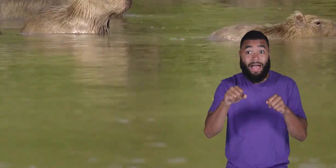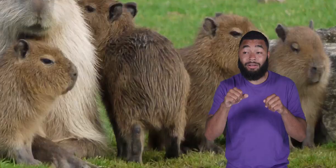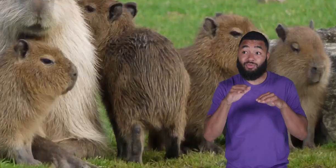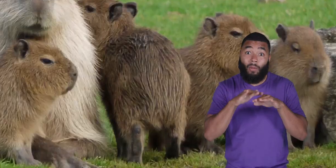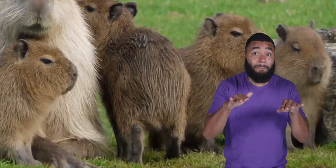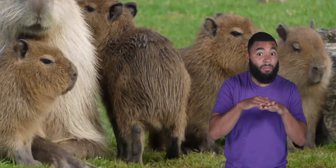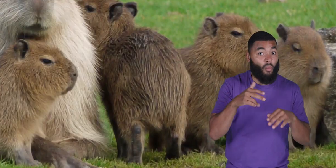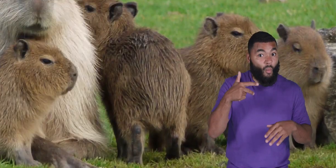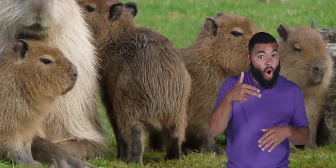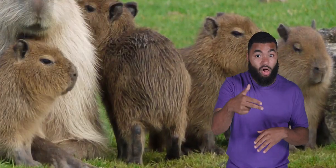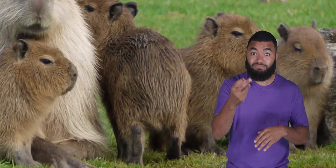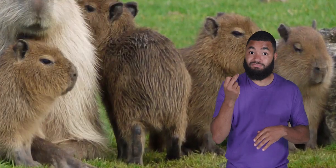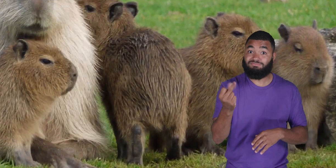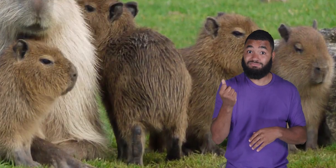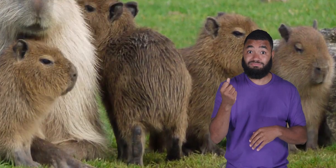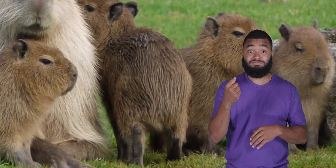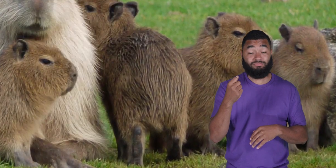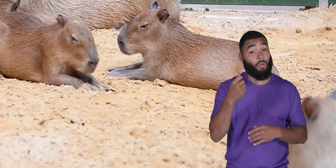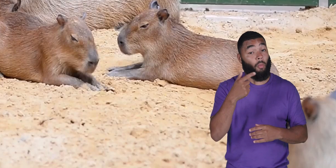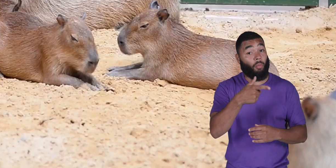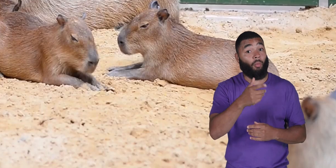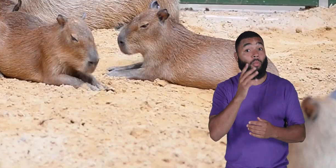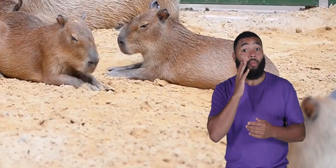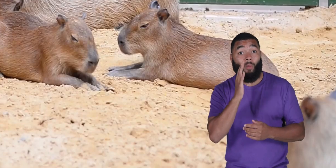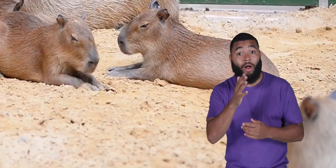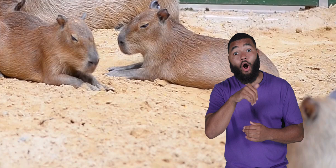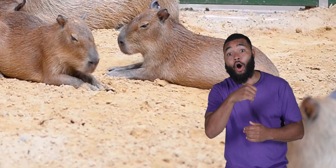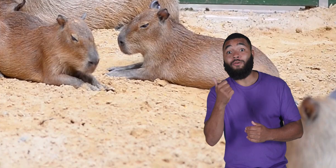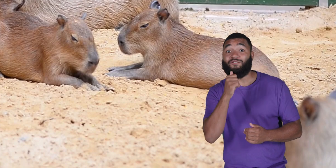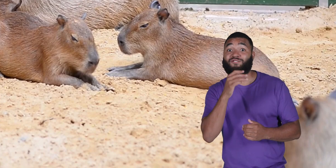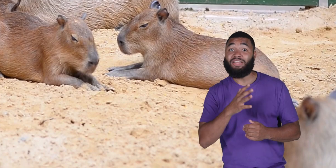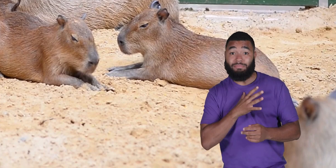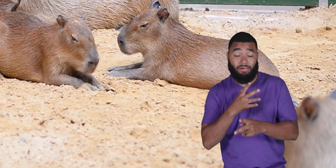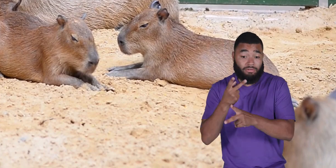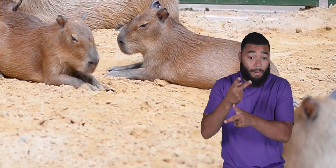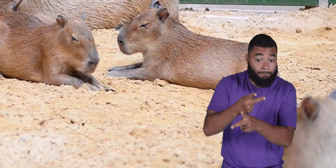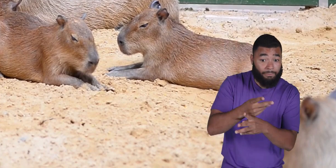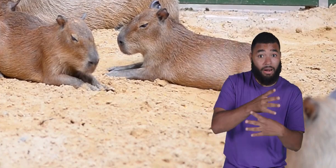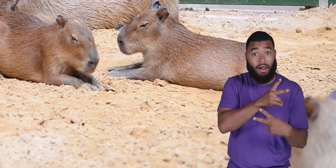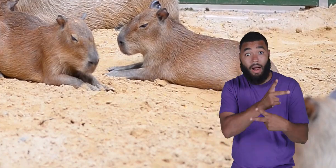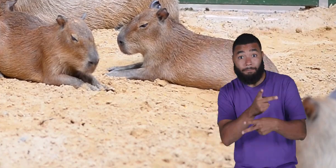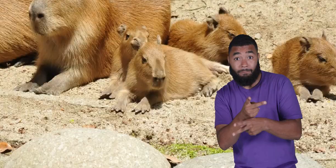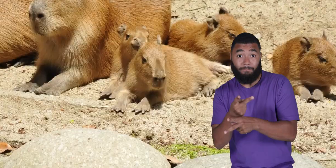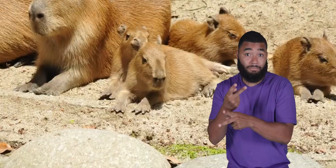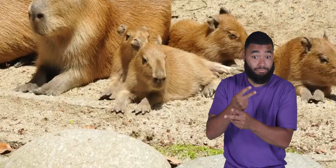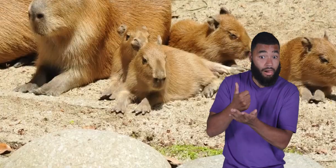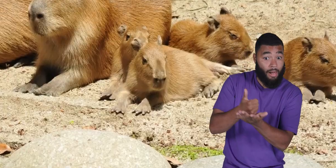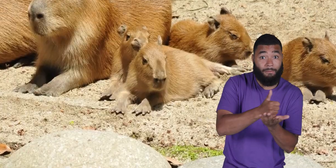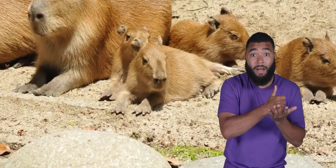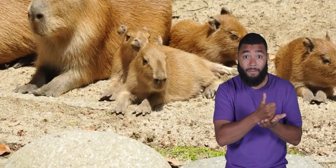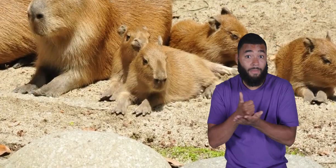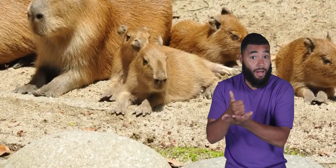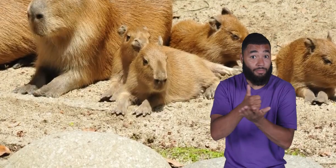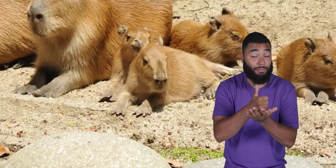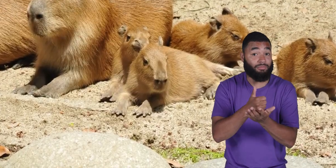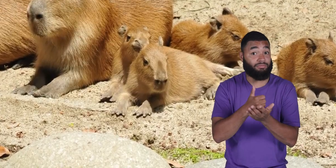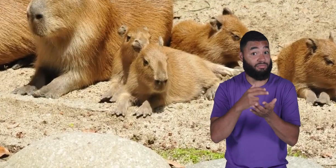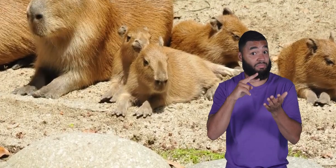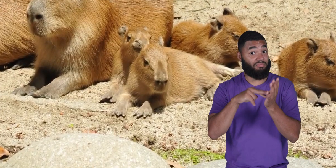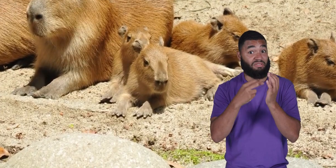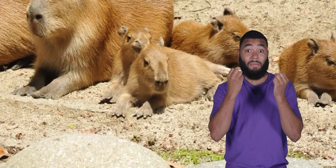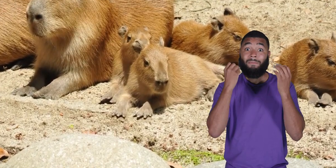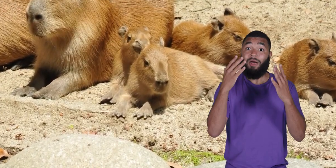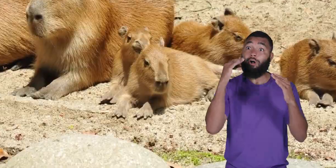they stay close to their mother but also receive care from other females in the herd this behavior called